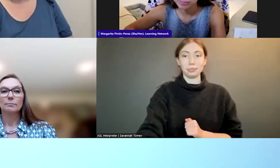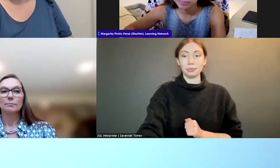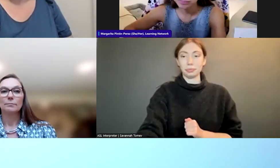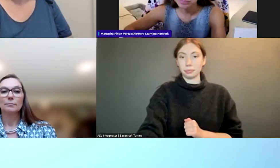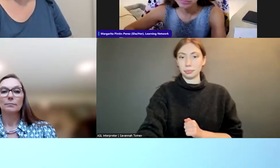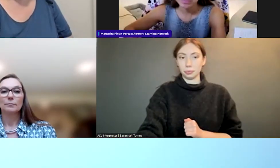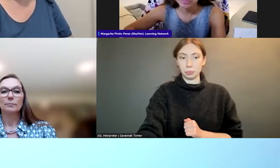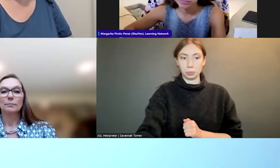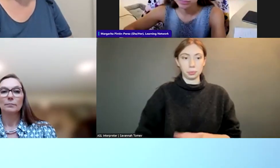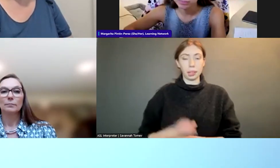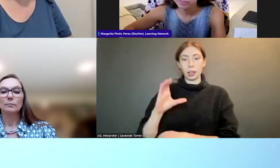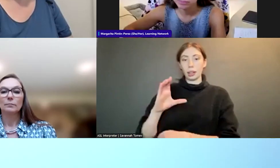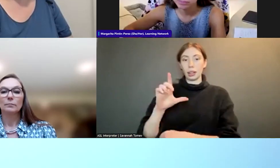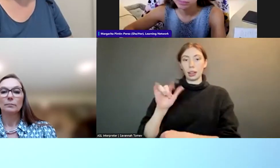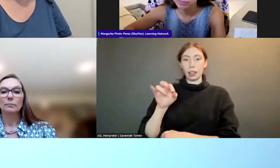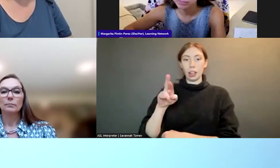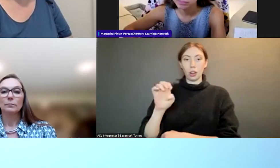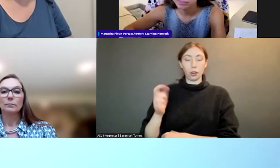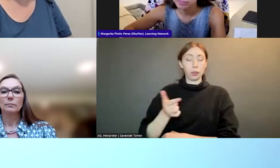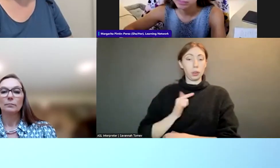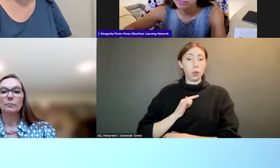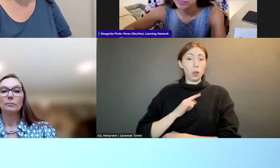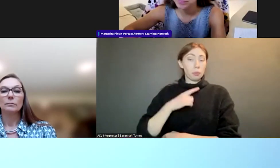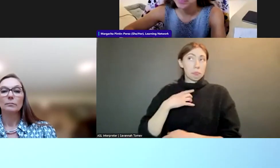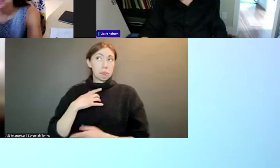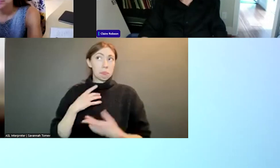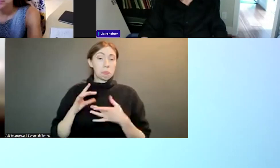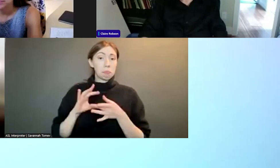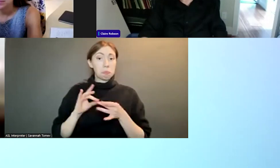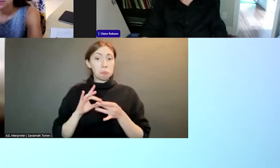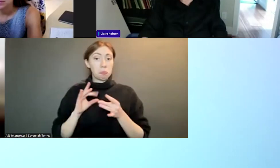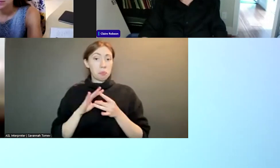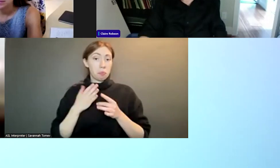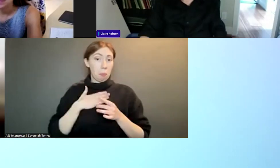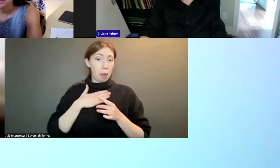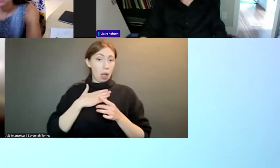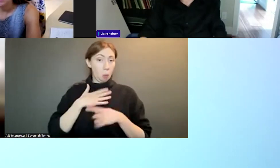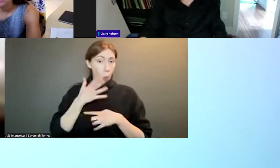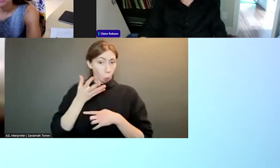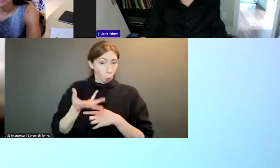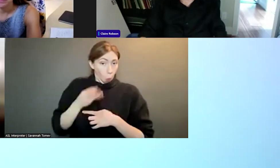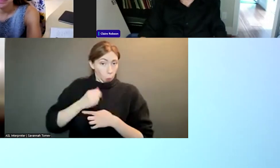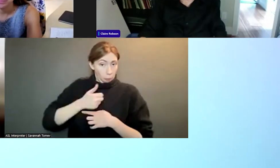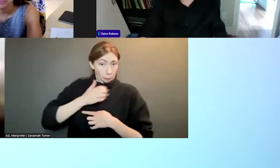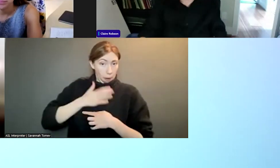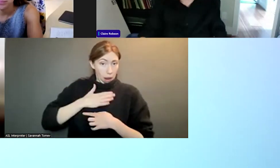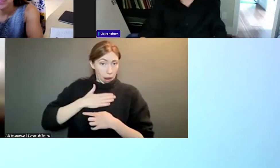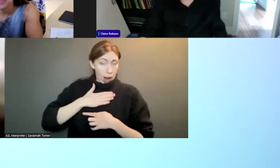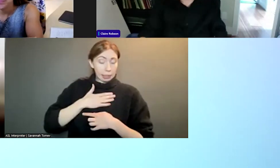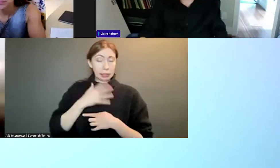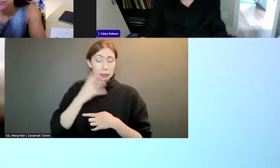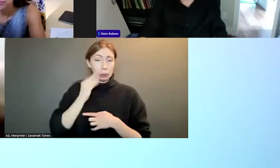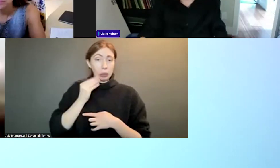I would say, speaking from my own experience, yes. The participants that